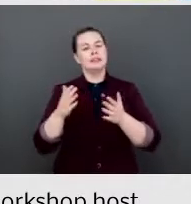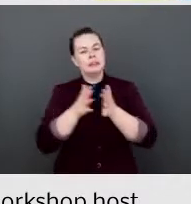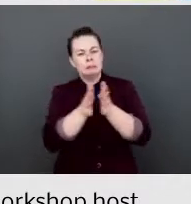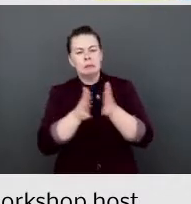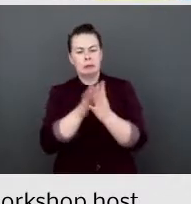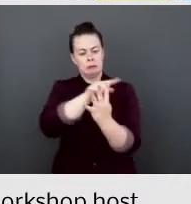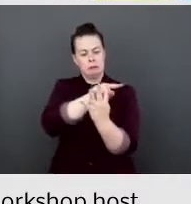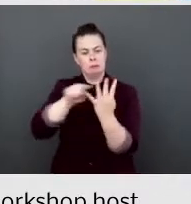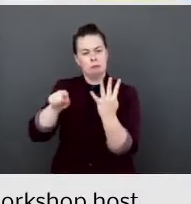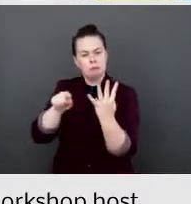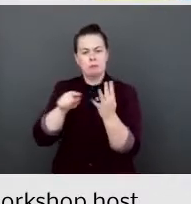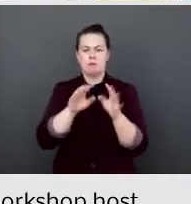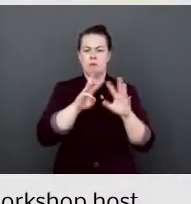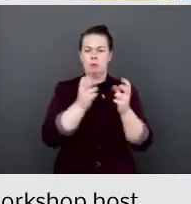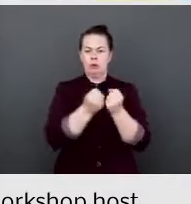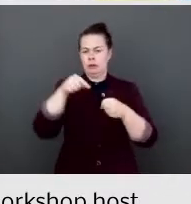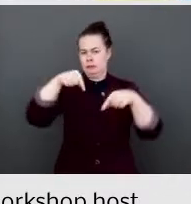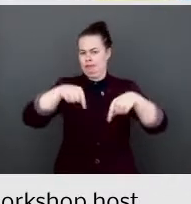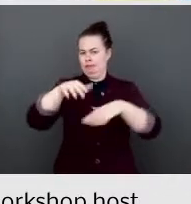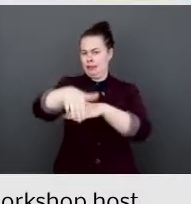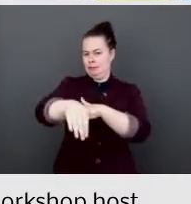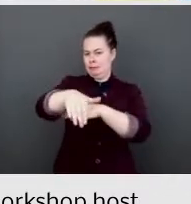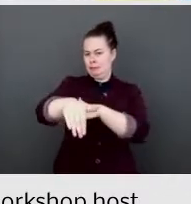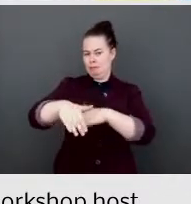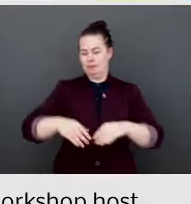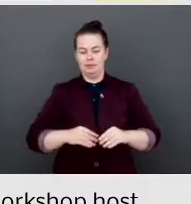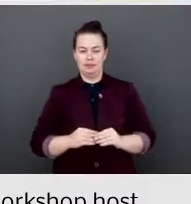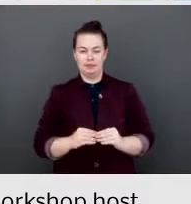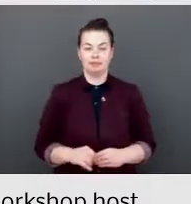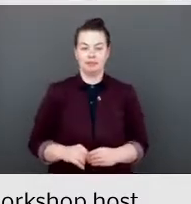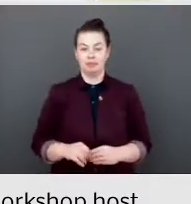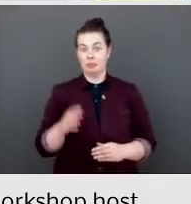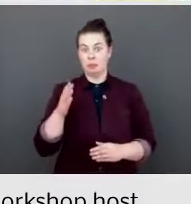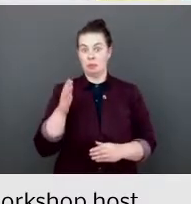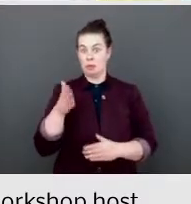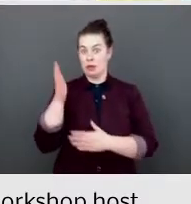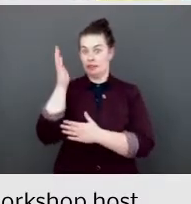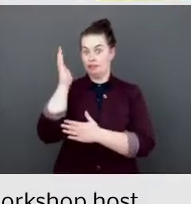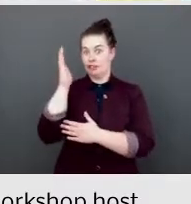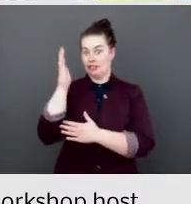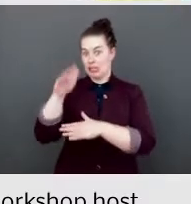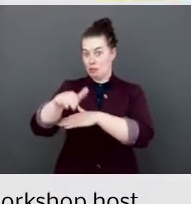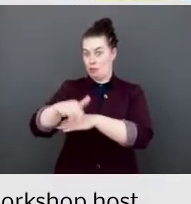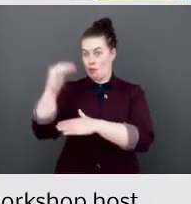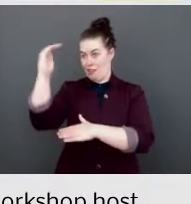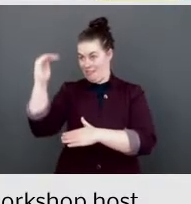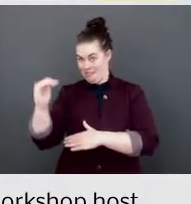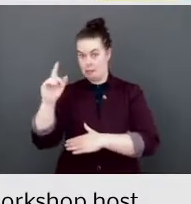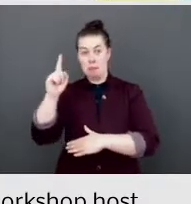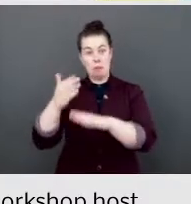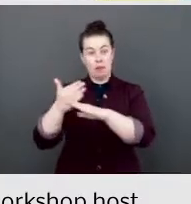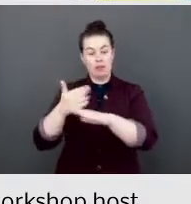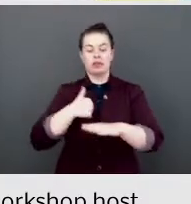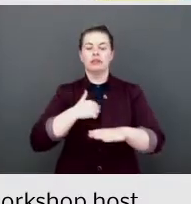short introduction into the 4 interactive workshops of the afternoon. Before we start with the talks of the